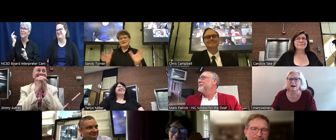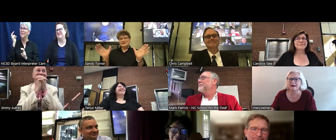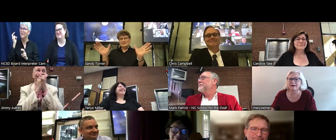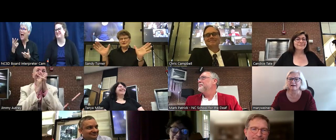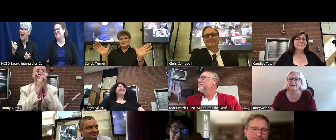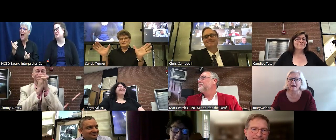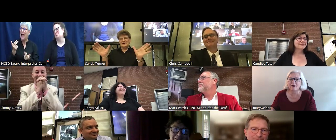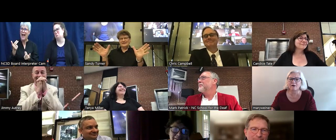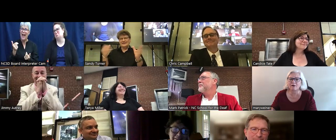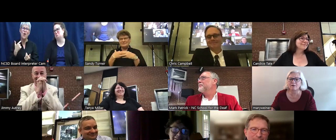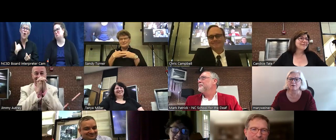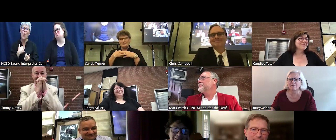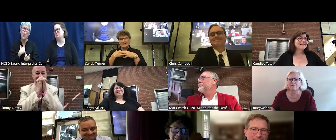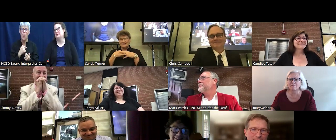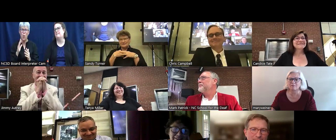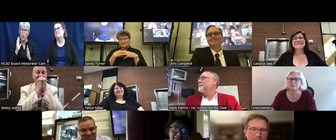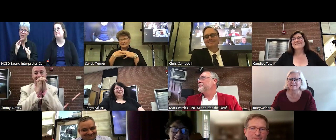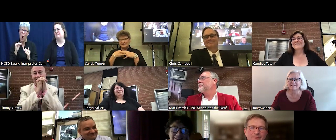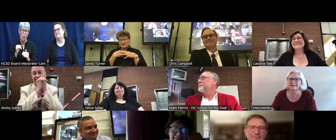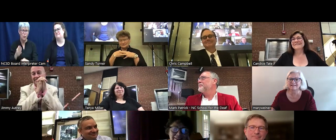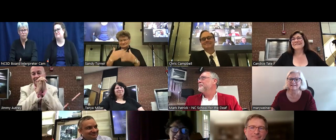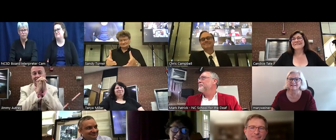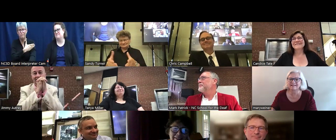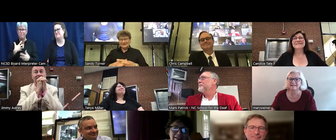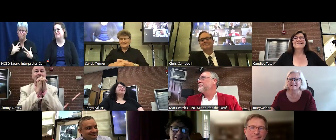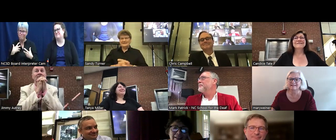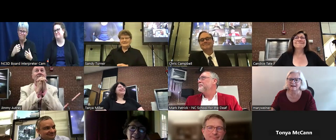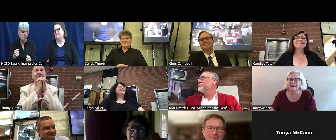And we do wish you well and hope you're back on your feet soon.